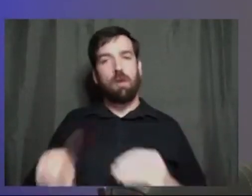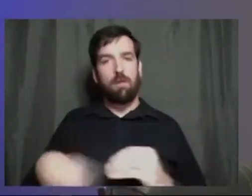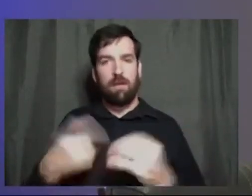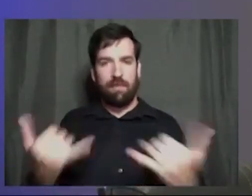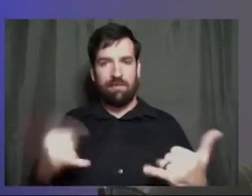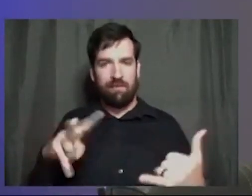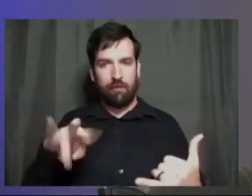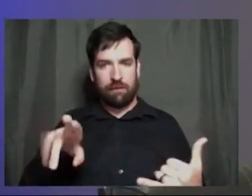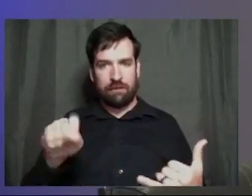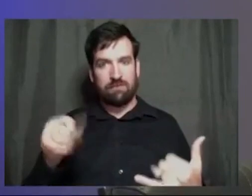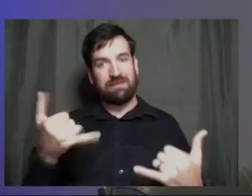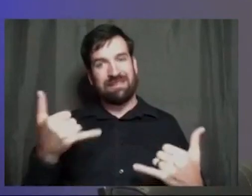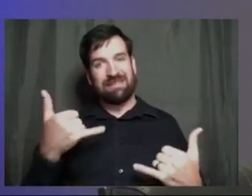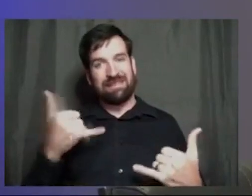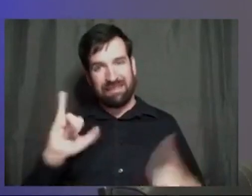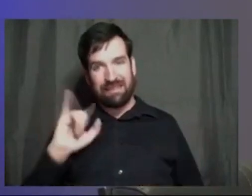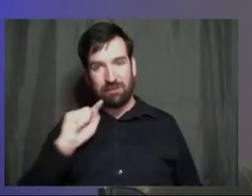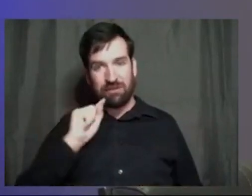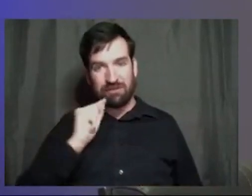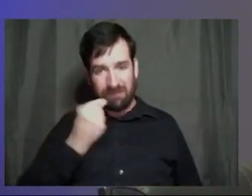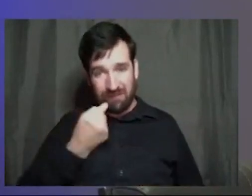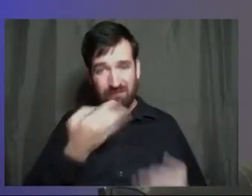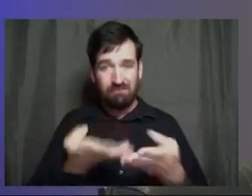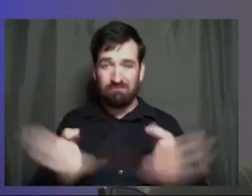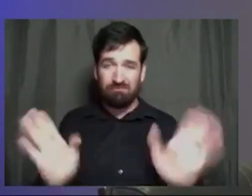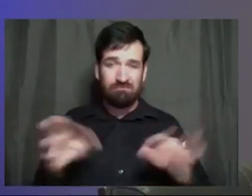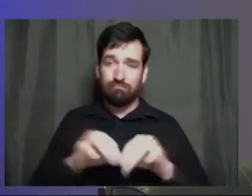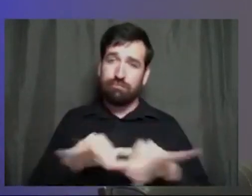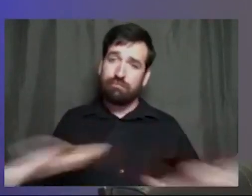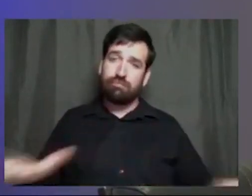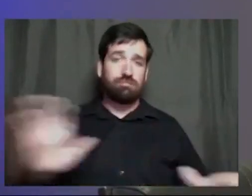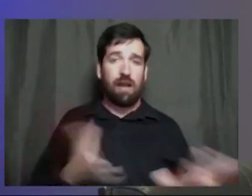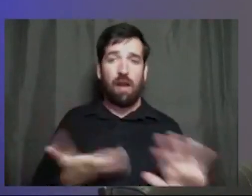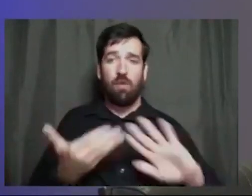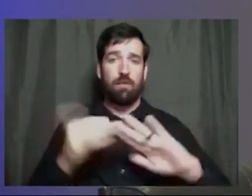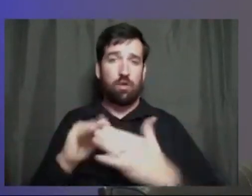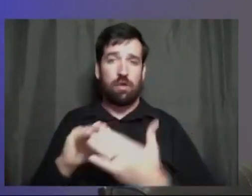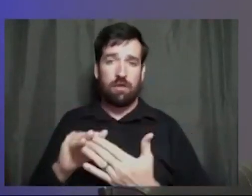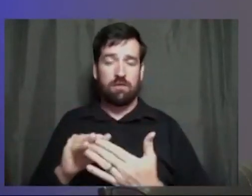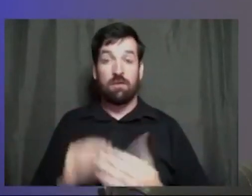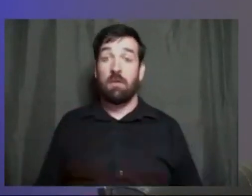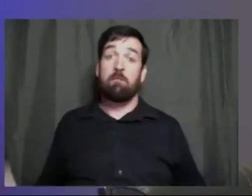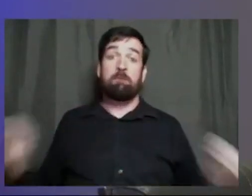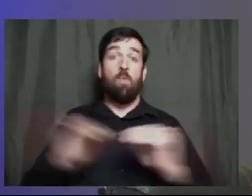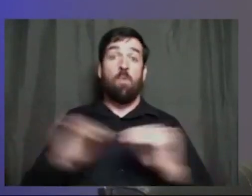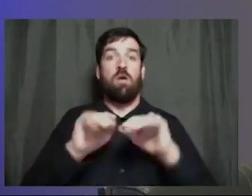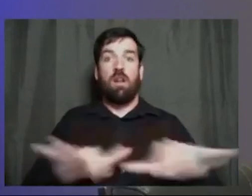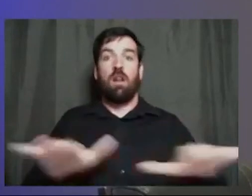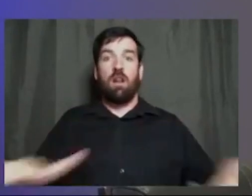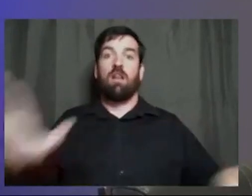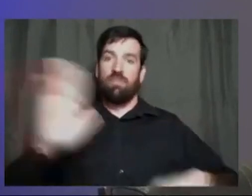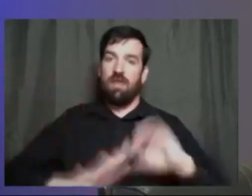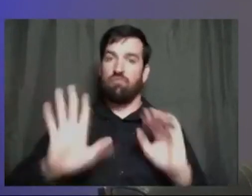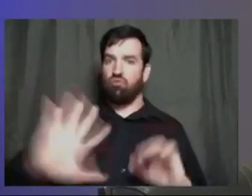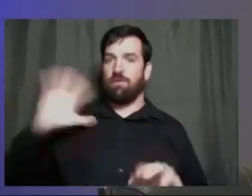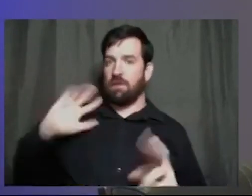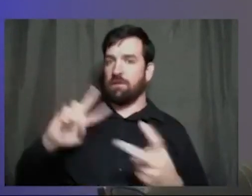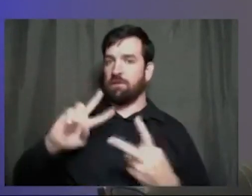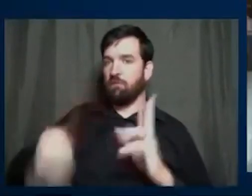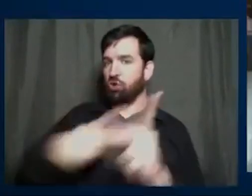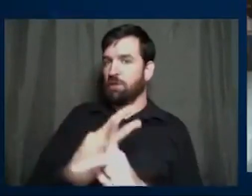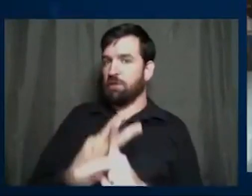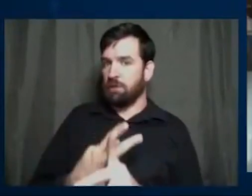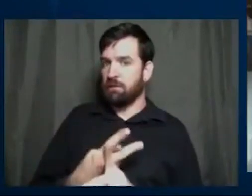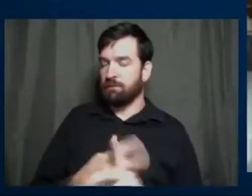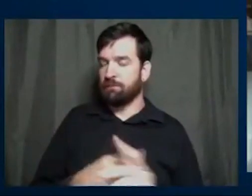still very widespread in our community and is far more contagious than the previous versions of the infection. Yeah, we